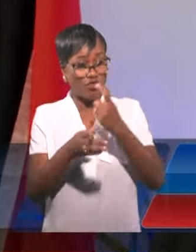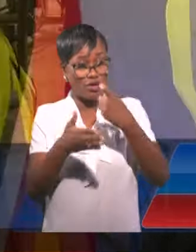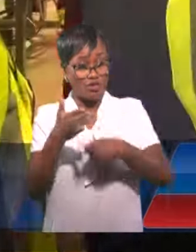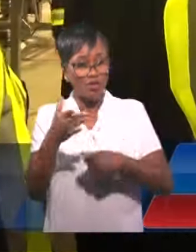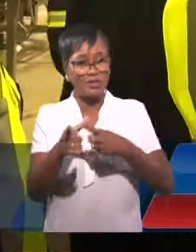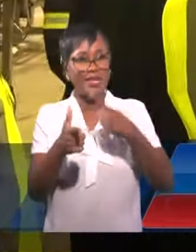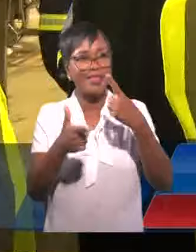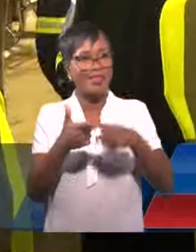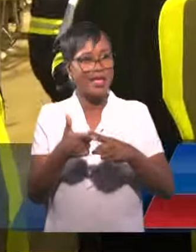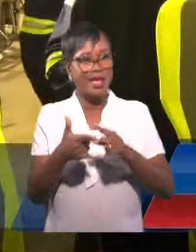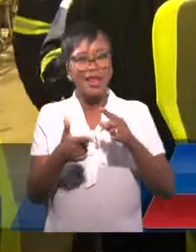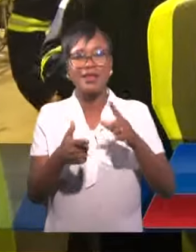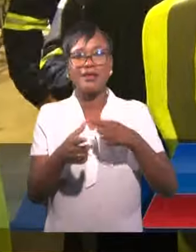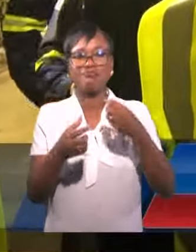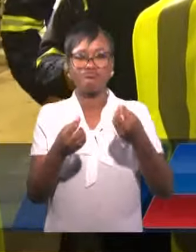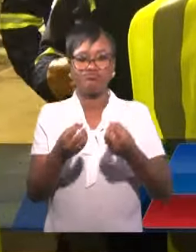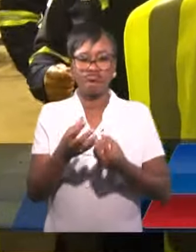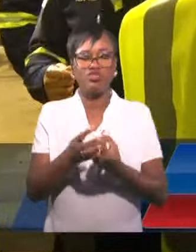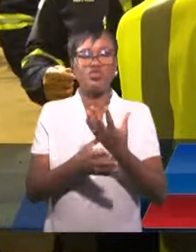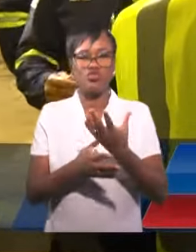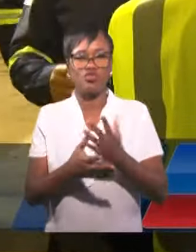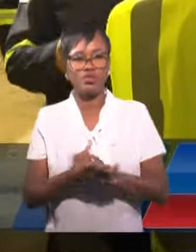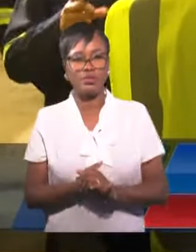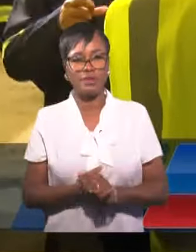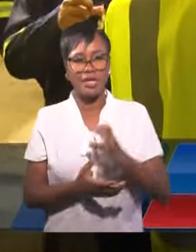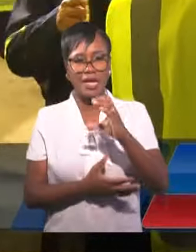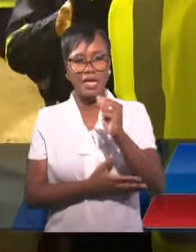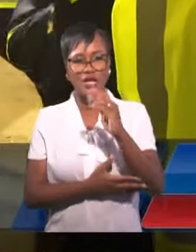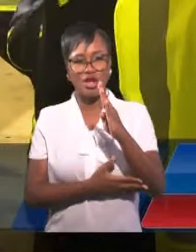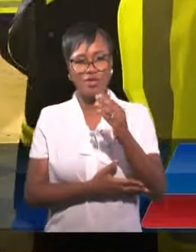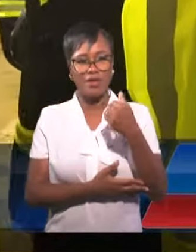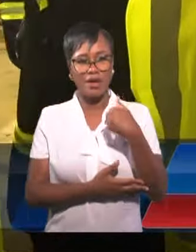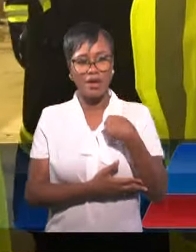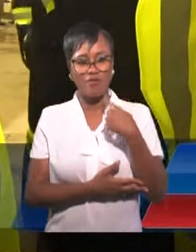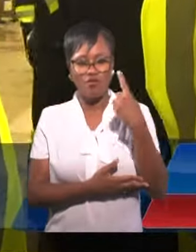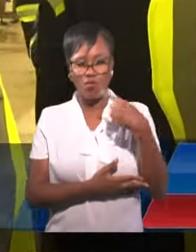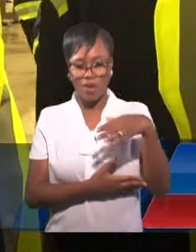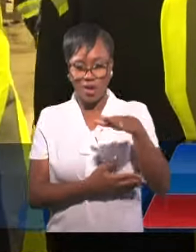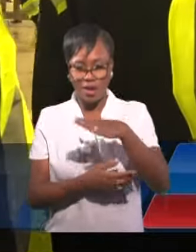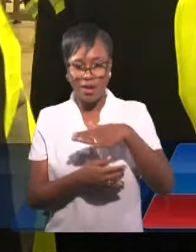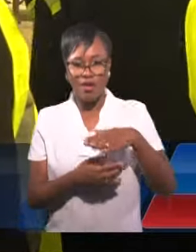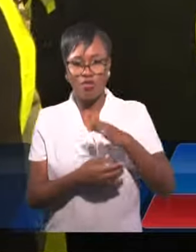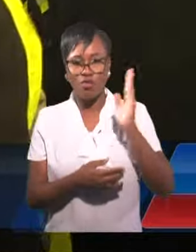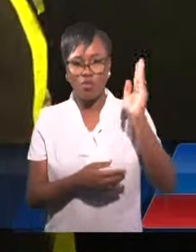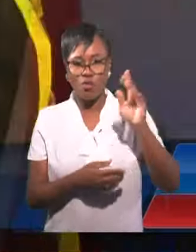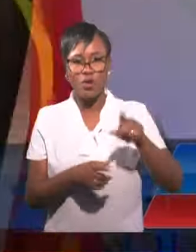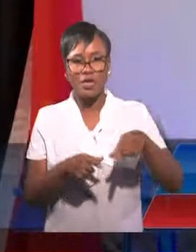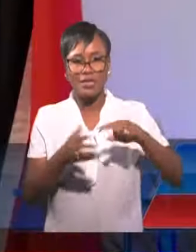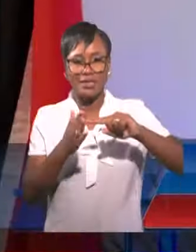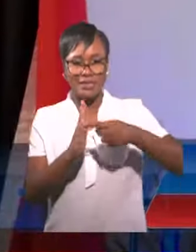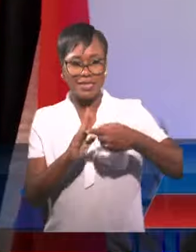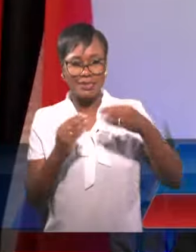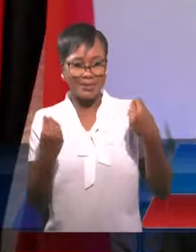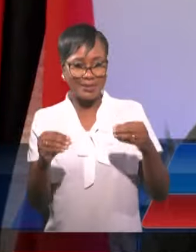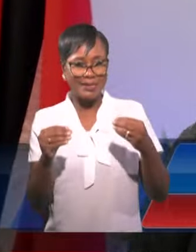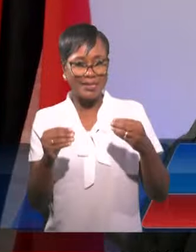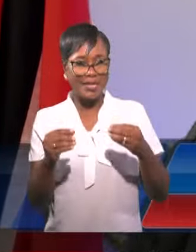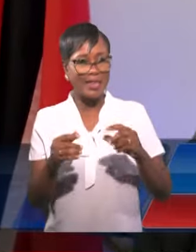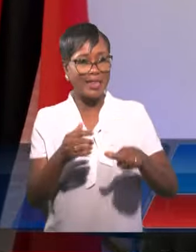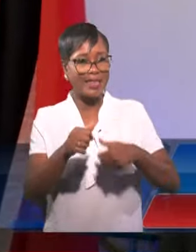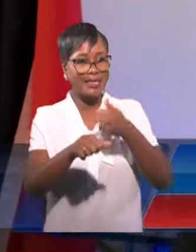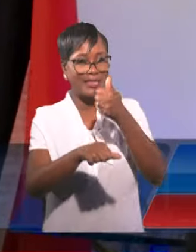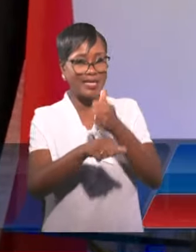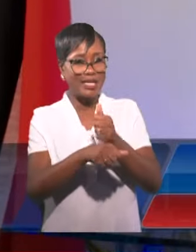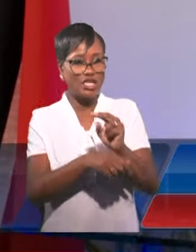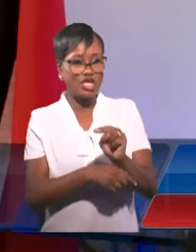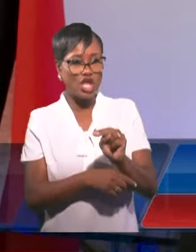come. Mr. Sapka noted that Carib already has at least one state in mind where it will be entering the Indian market. We're launching in the